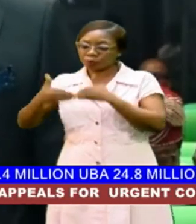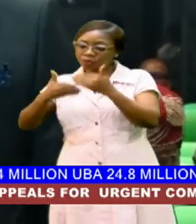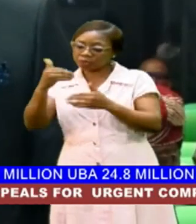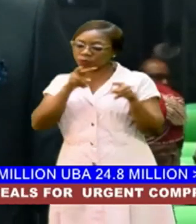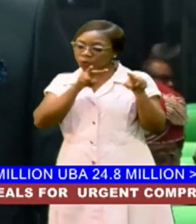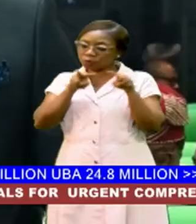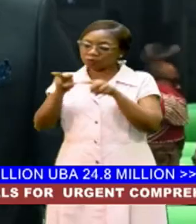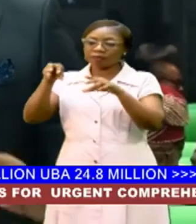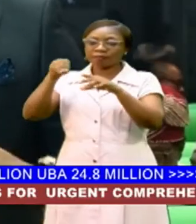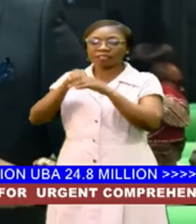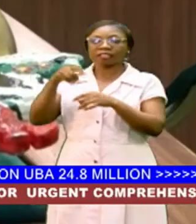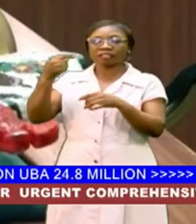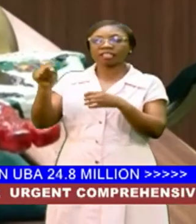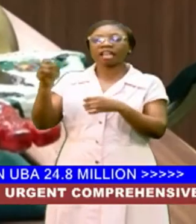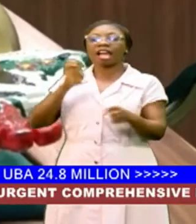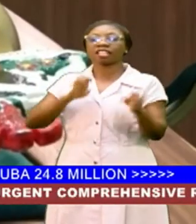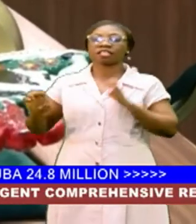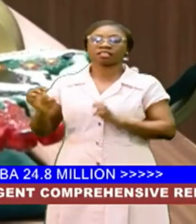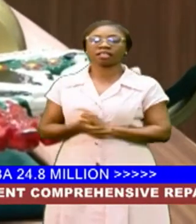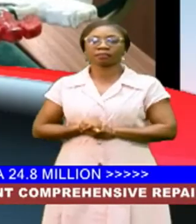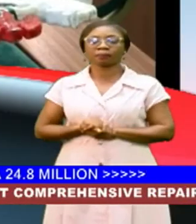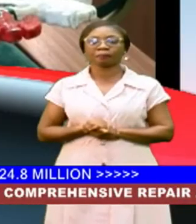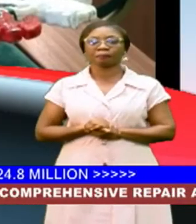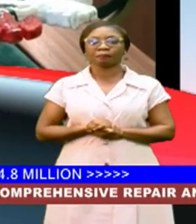observed in the exercise.